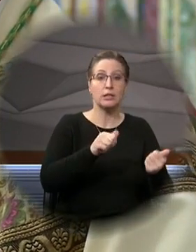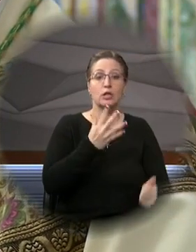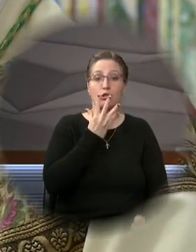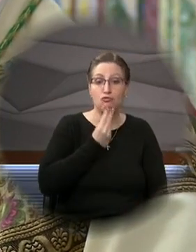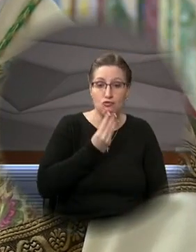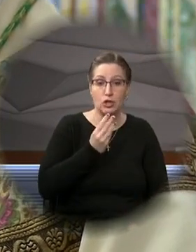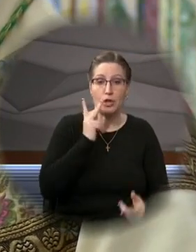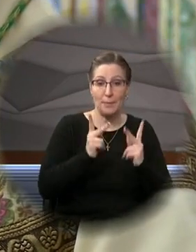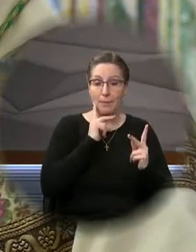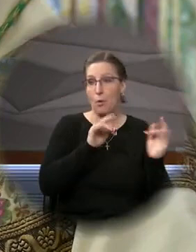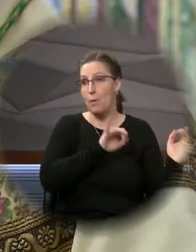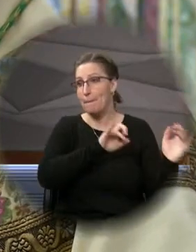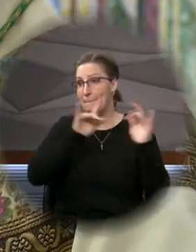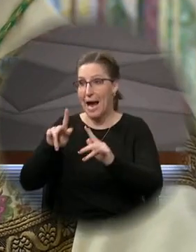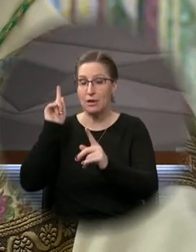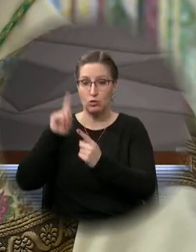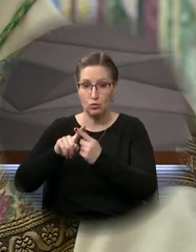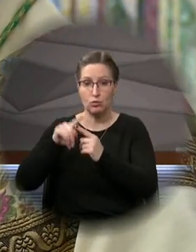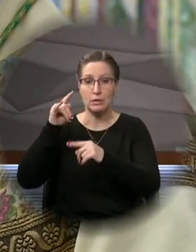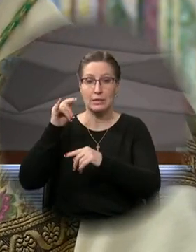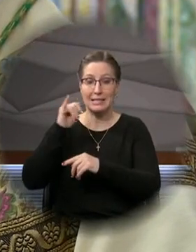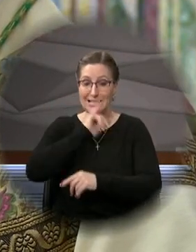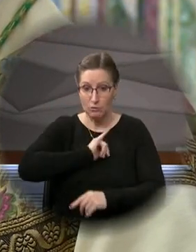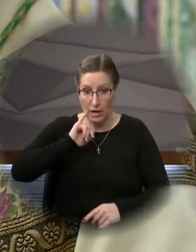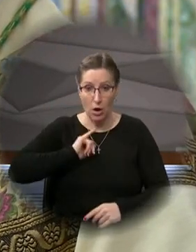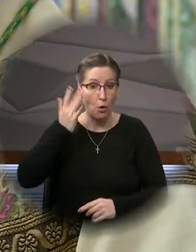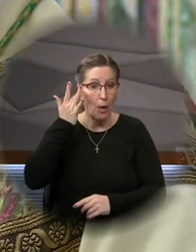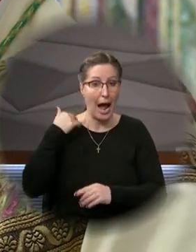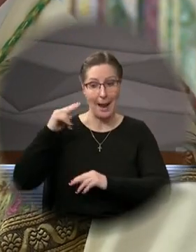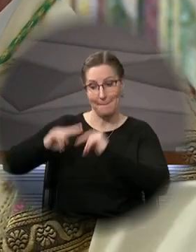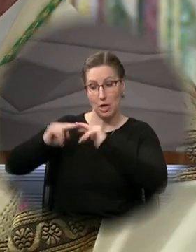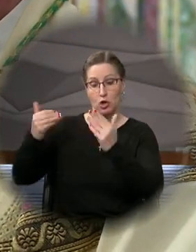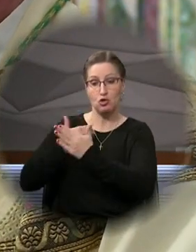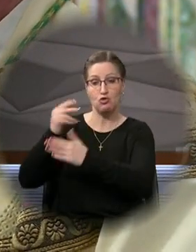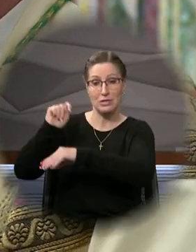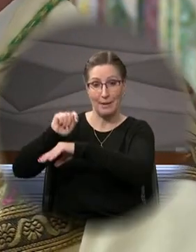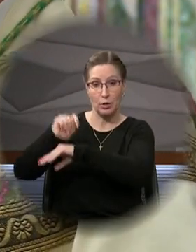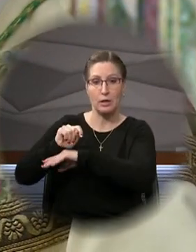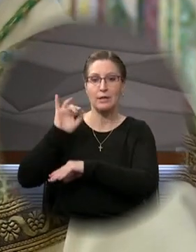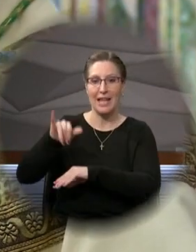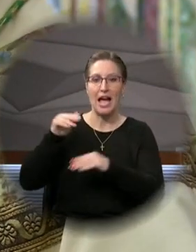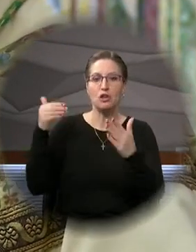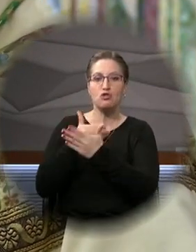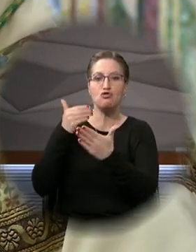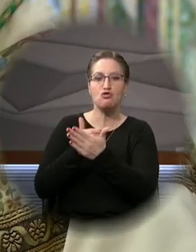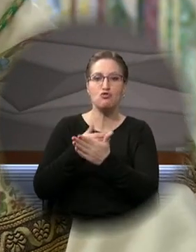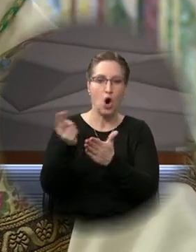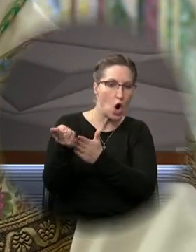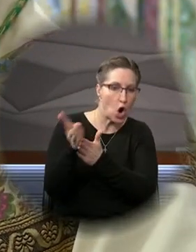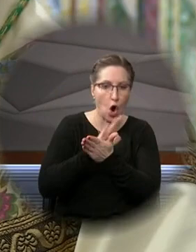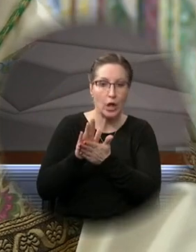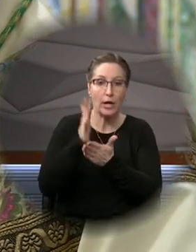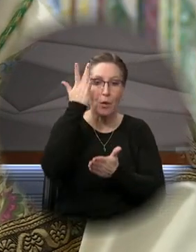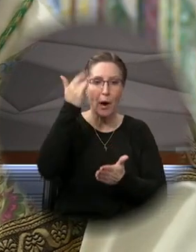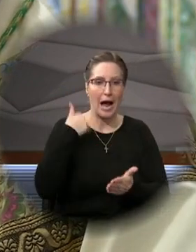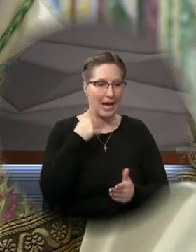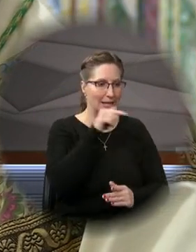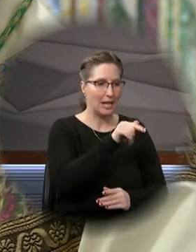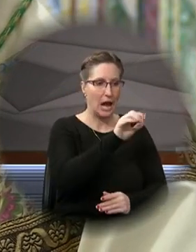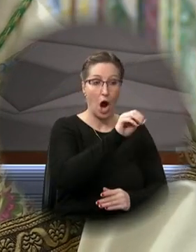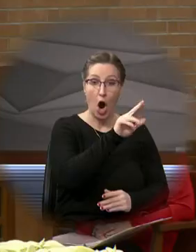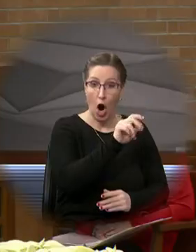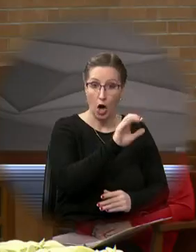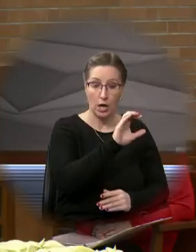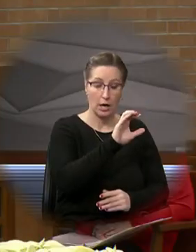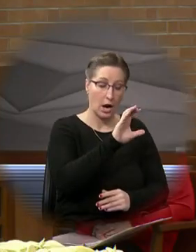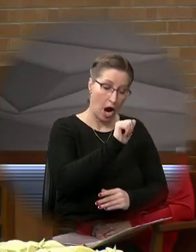people returned to Israel to build the new temple, the Holy of Holies in the new temple was empty because the Ark of the Covenant had been